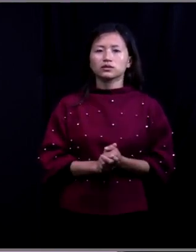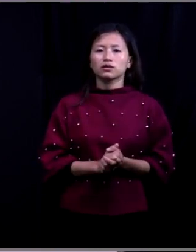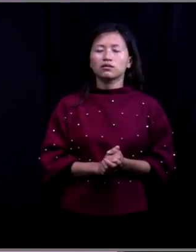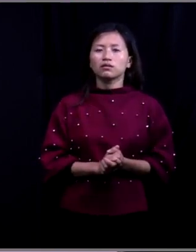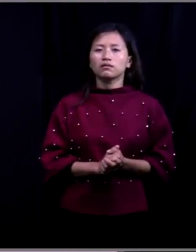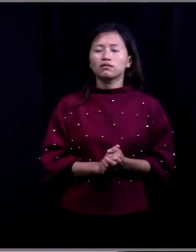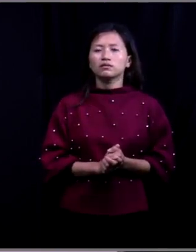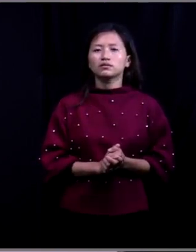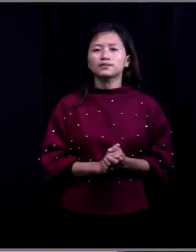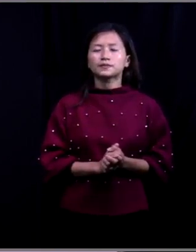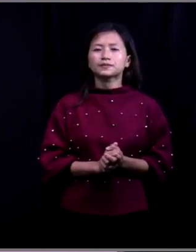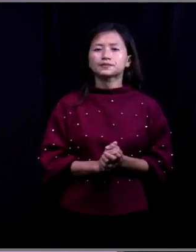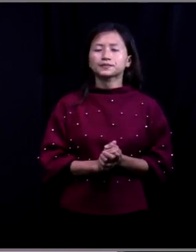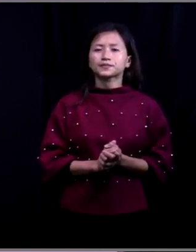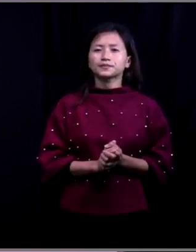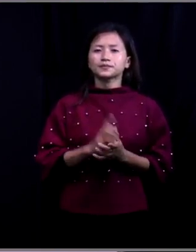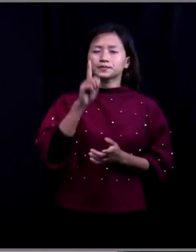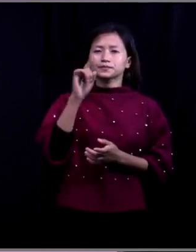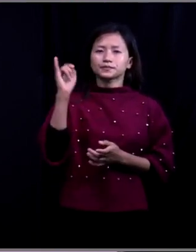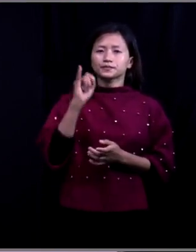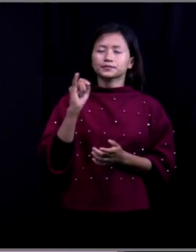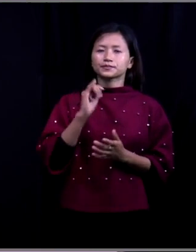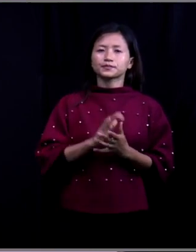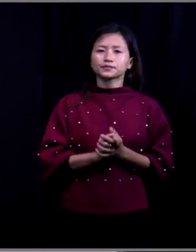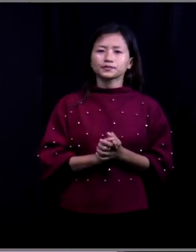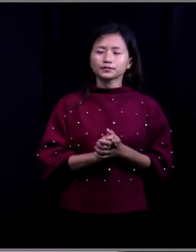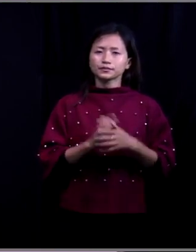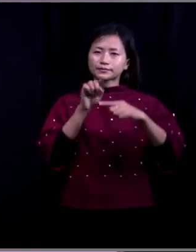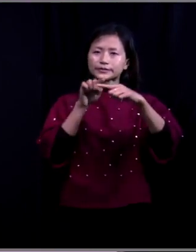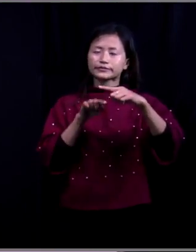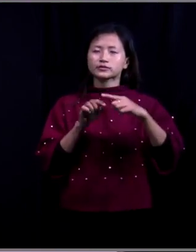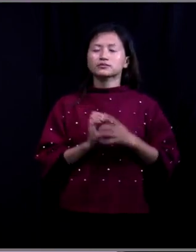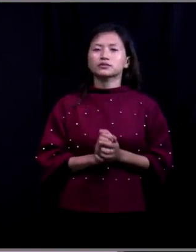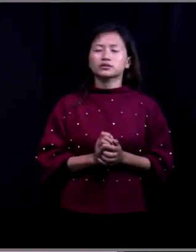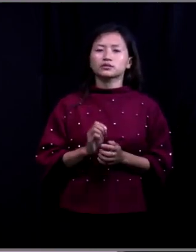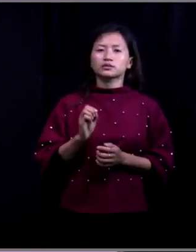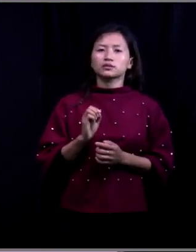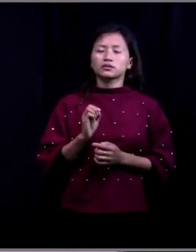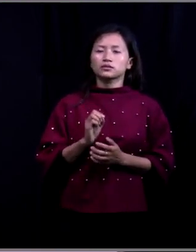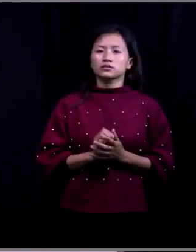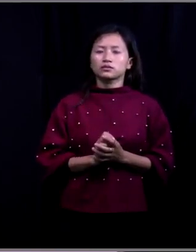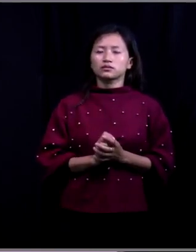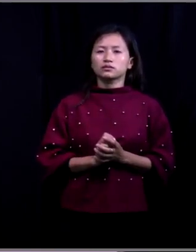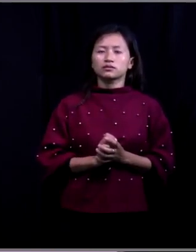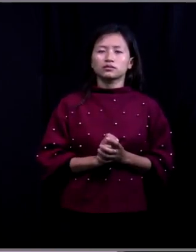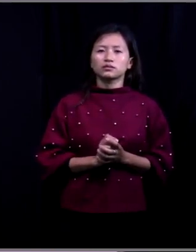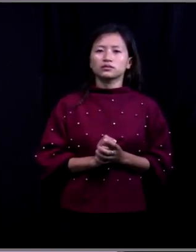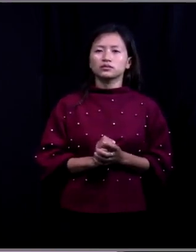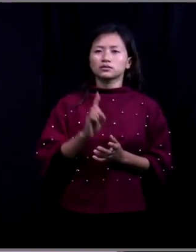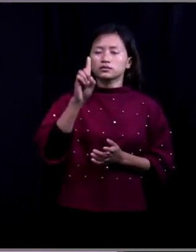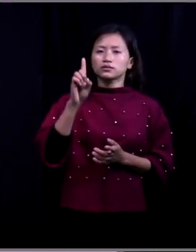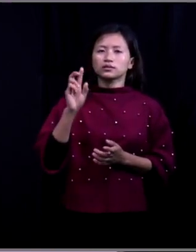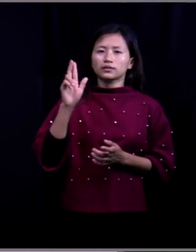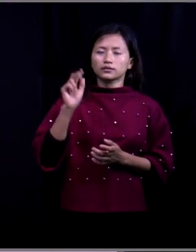will be called the mass of oxygen, which is 16 divided by total mass of the compound, that is the molecular mass of water